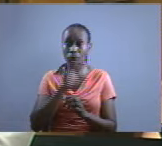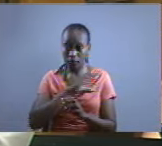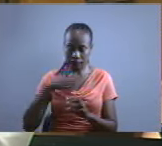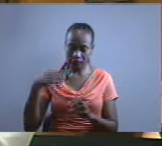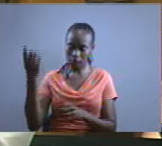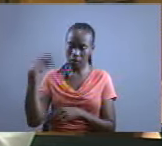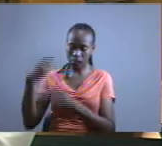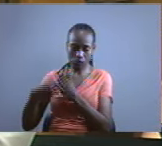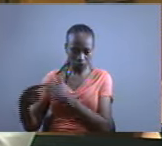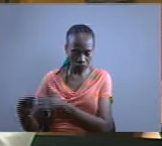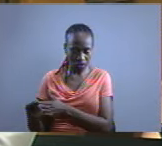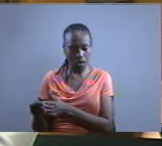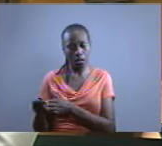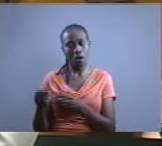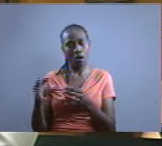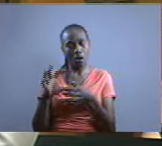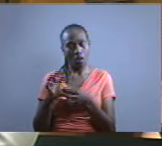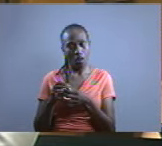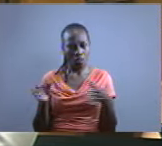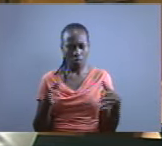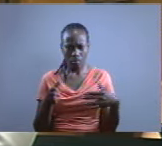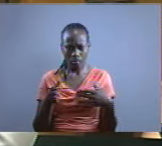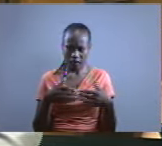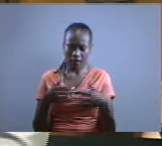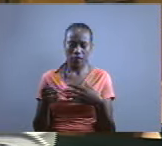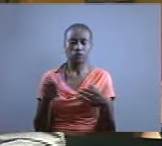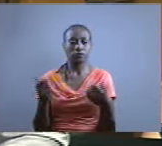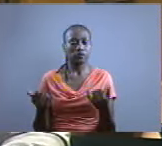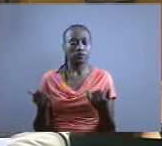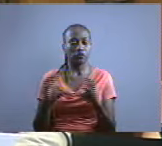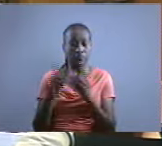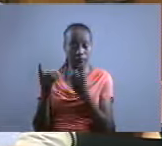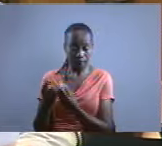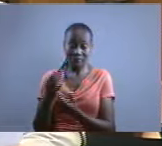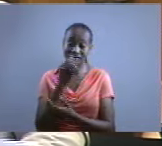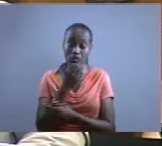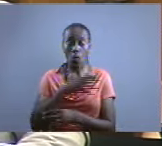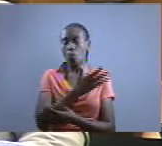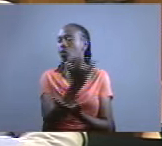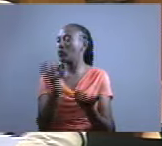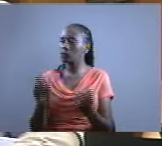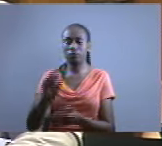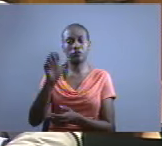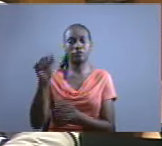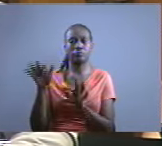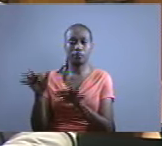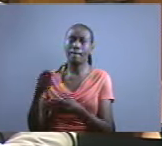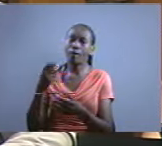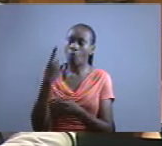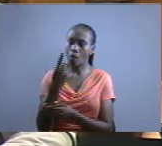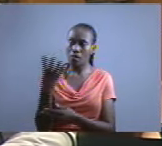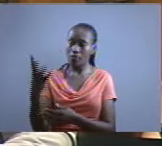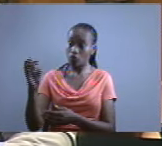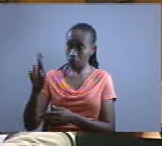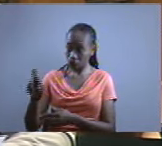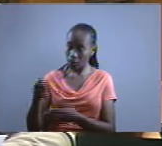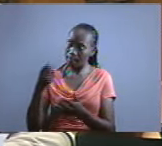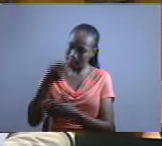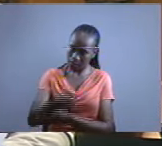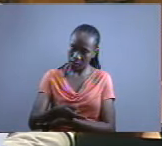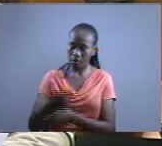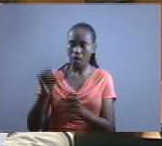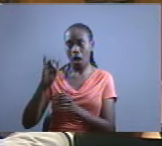Department of Home Affairs Director General Plenary confirmed that all South Africans will now have to pay 140 Rand for their first smart